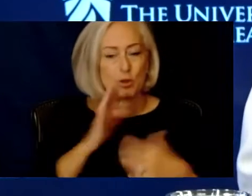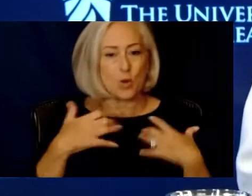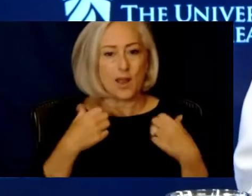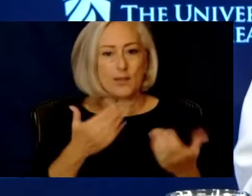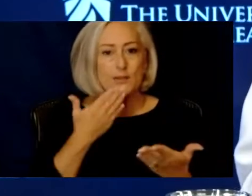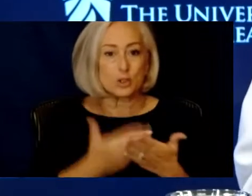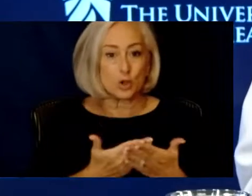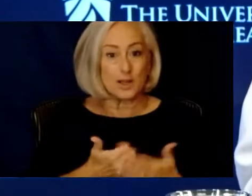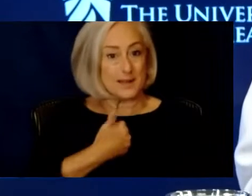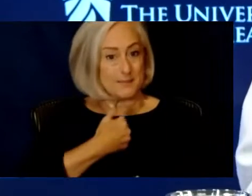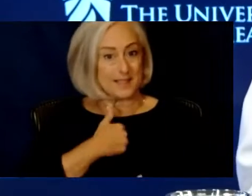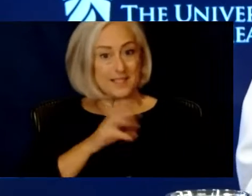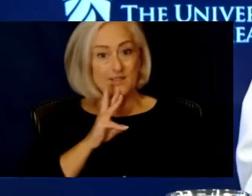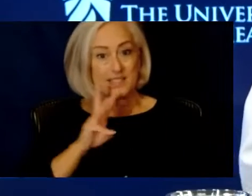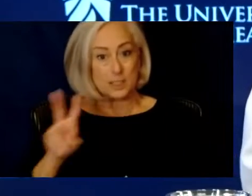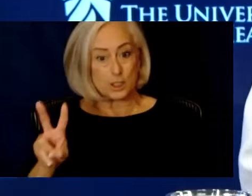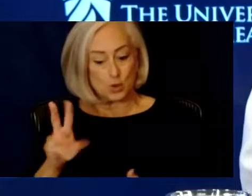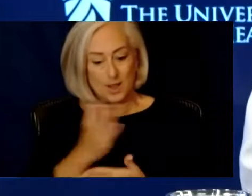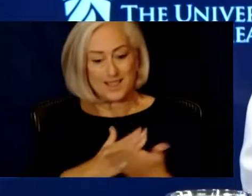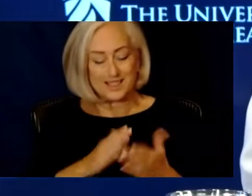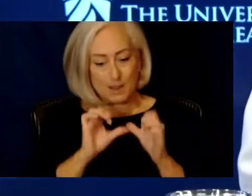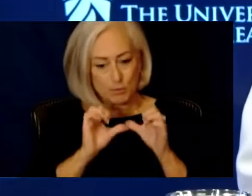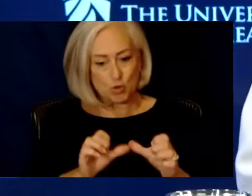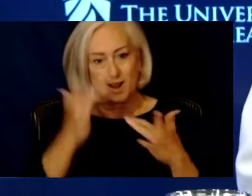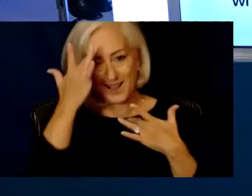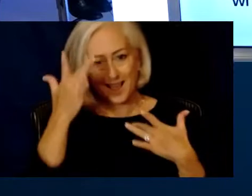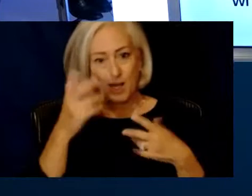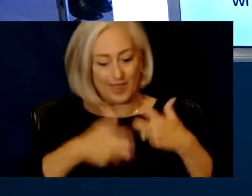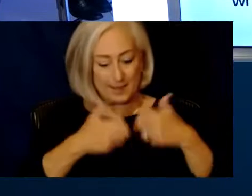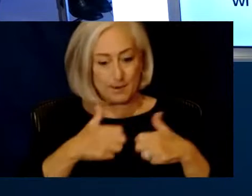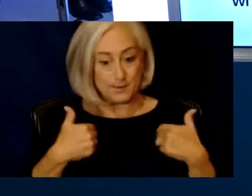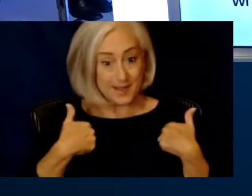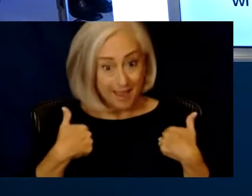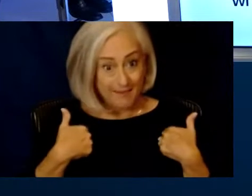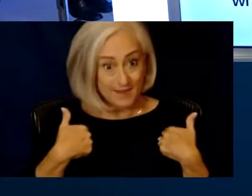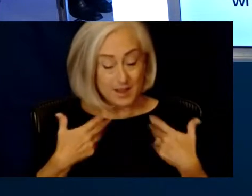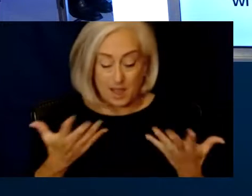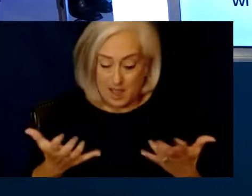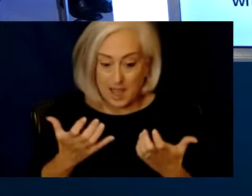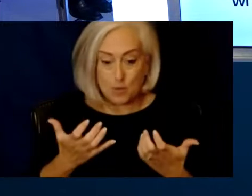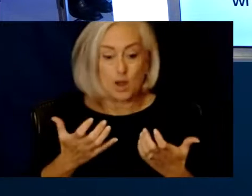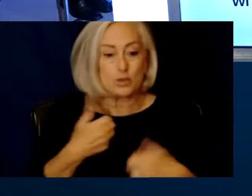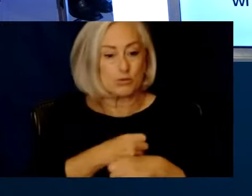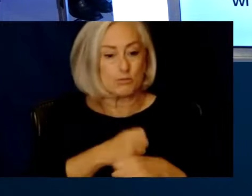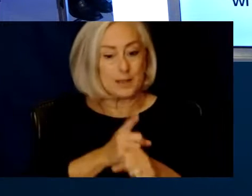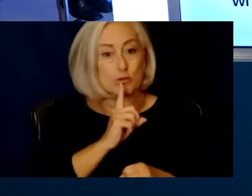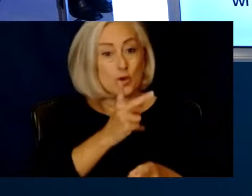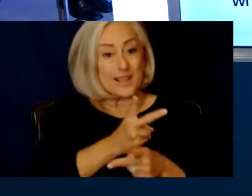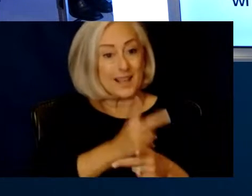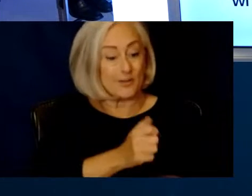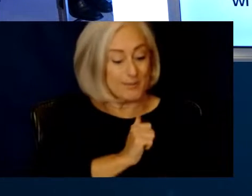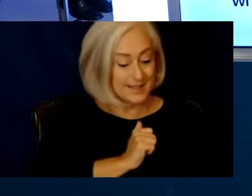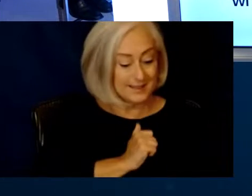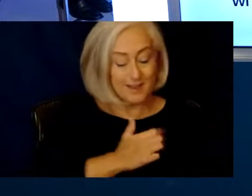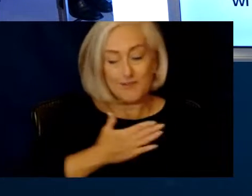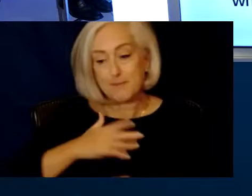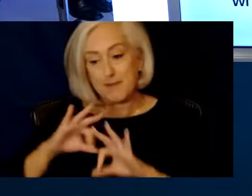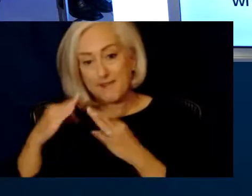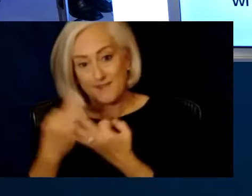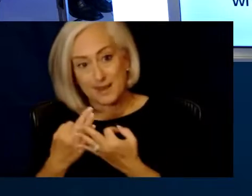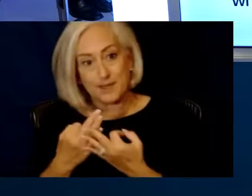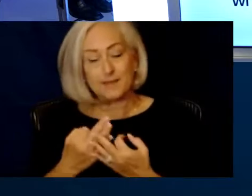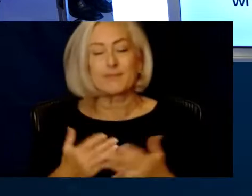health issues. My choice is I want to make sure I'm going to take care of myself and take care of my family. I think that's how we do it. All right, we know we have a lot of questions out